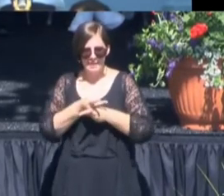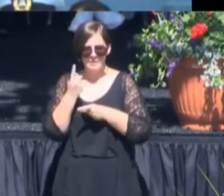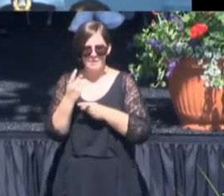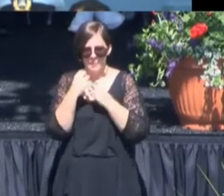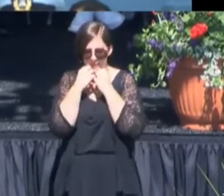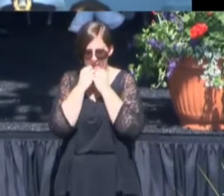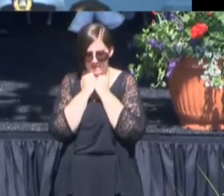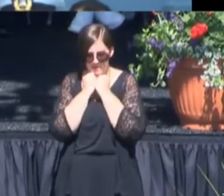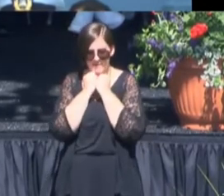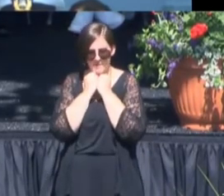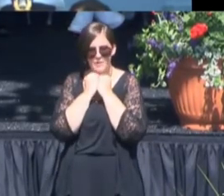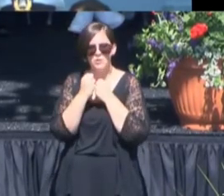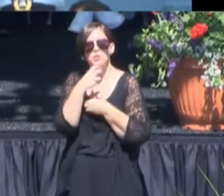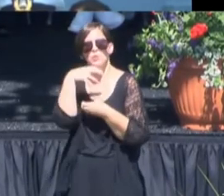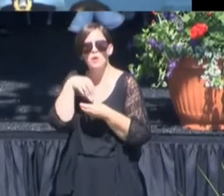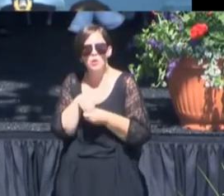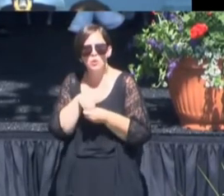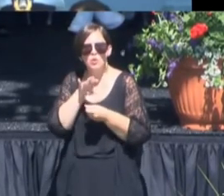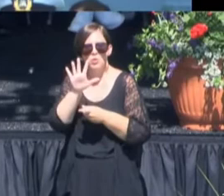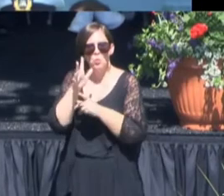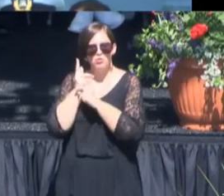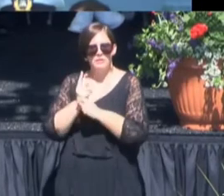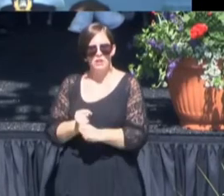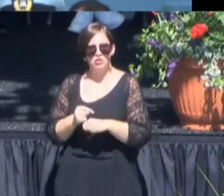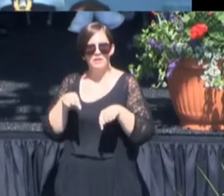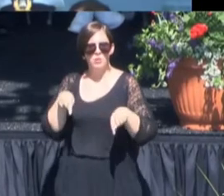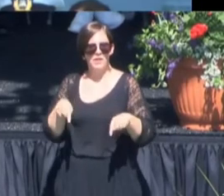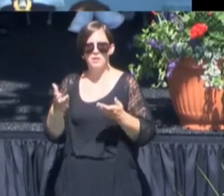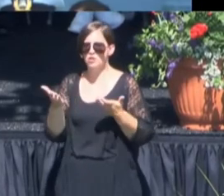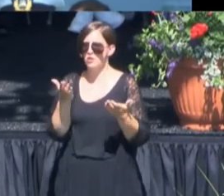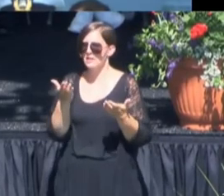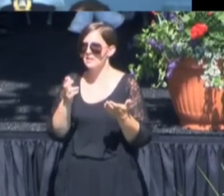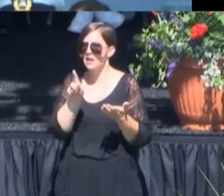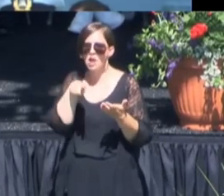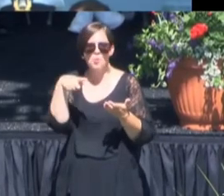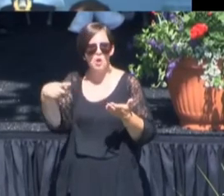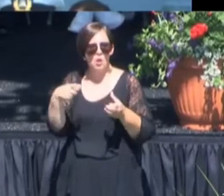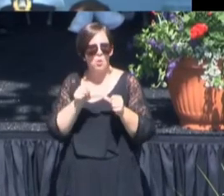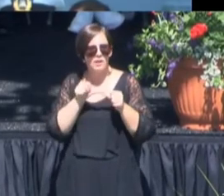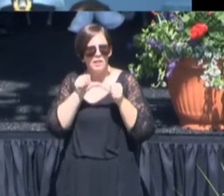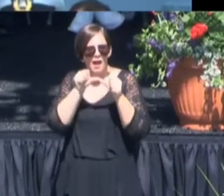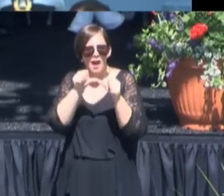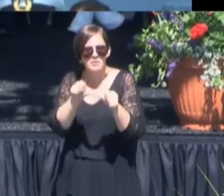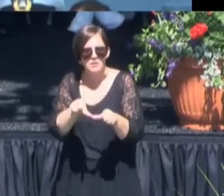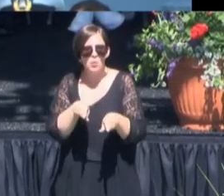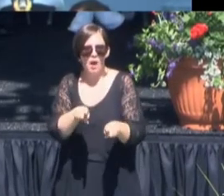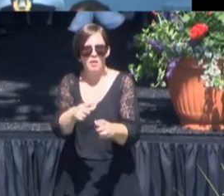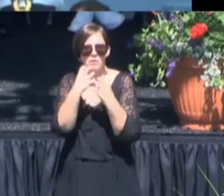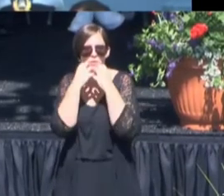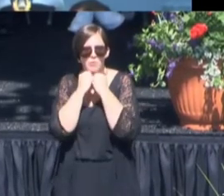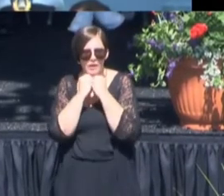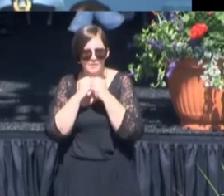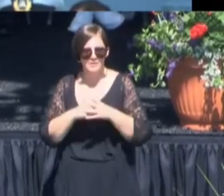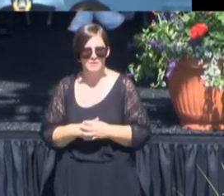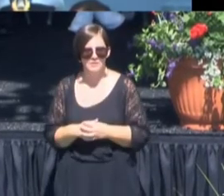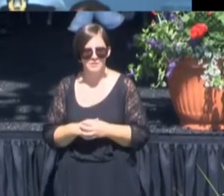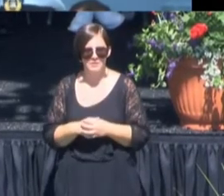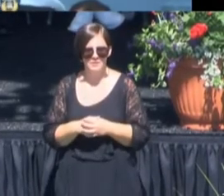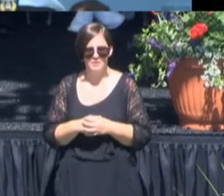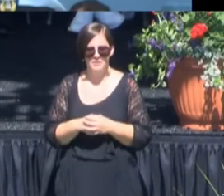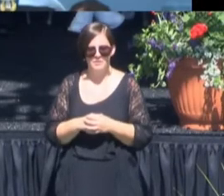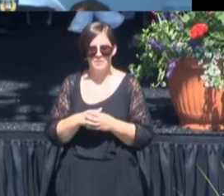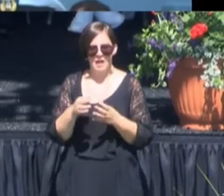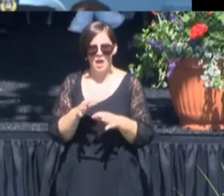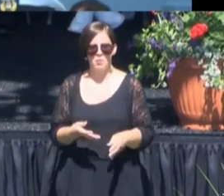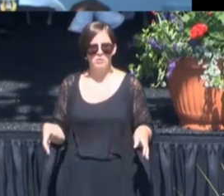sacred to include the tradition of this service. It will only last as long as you embrace it. And let me close with just a few